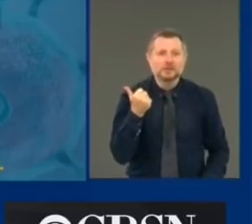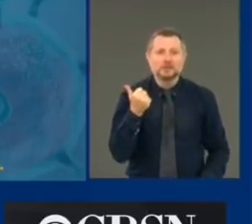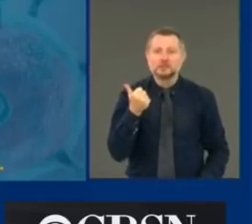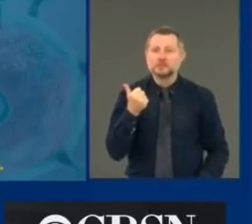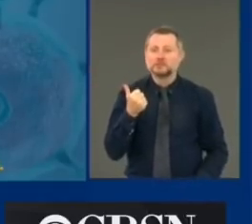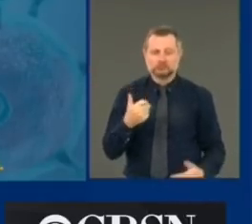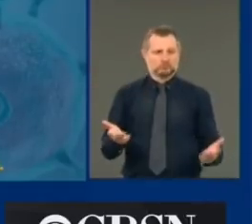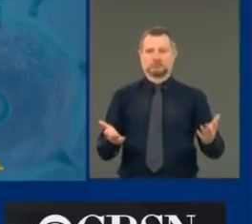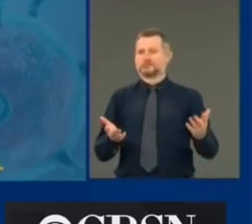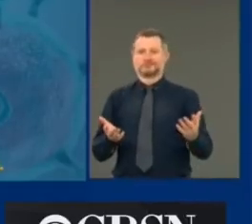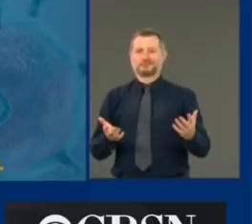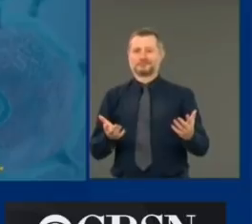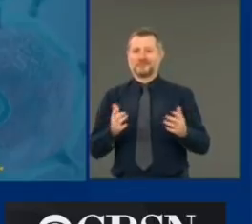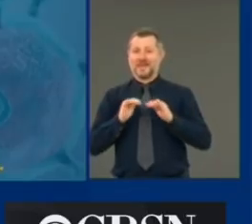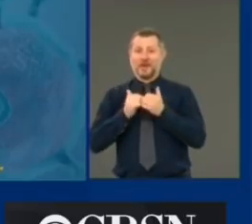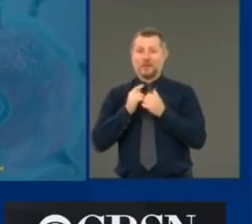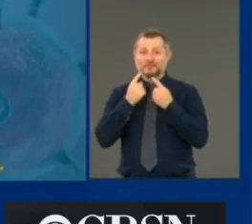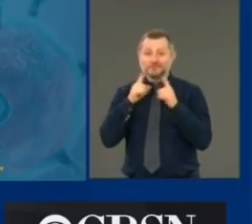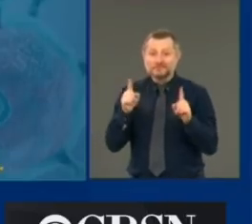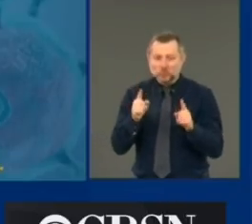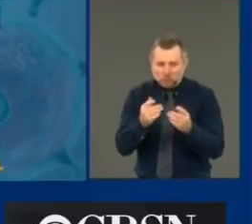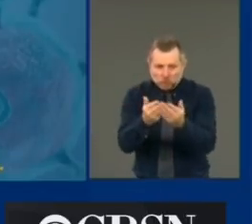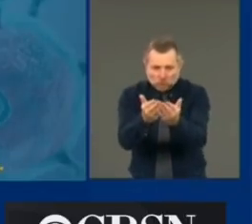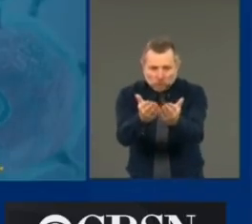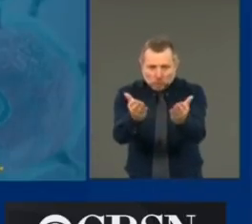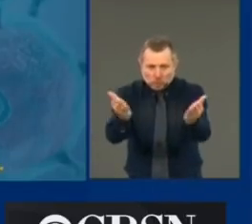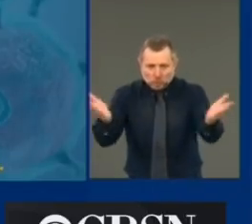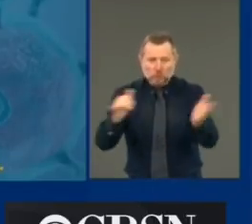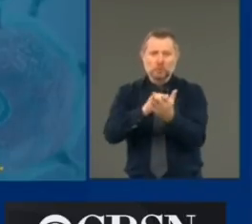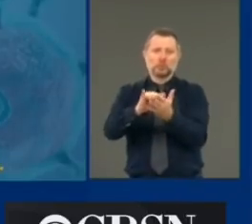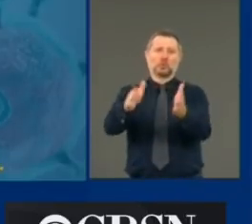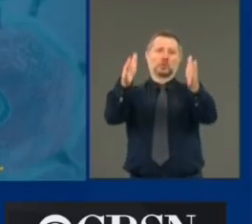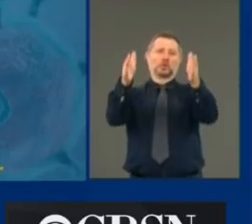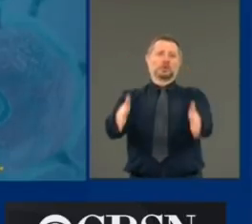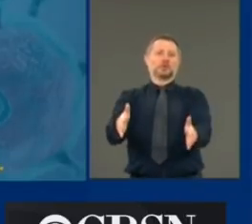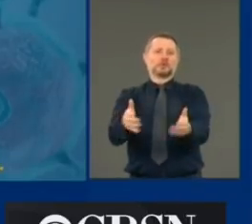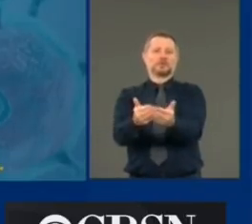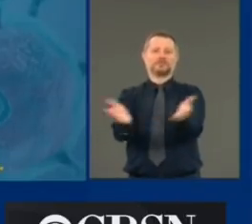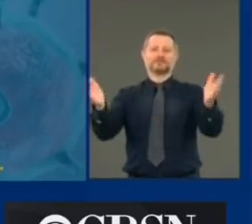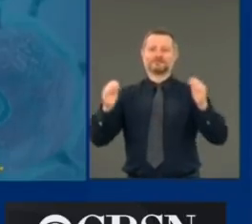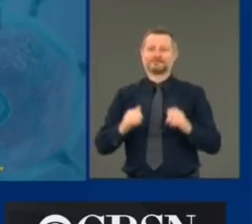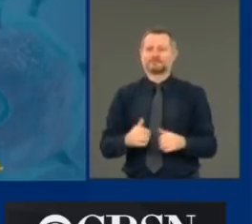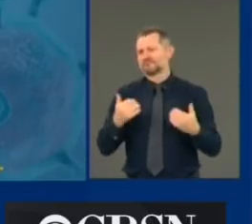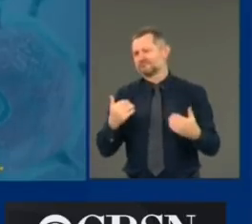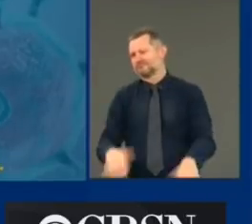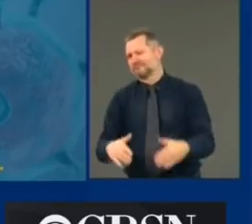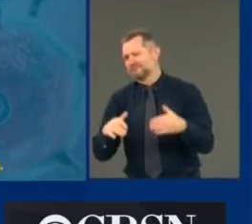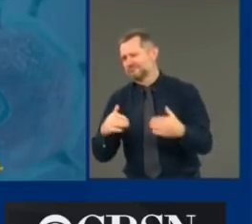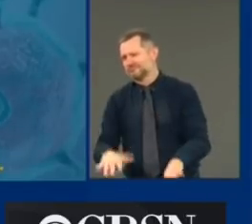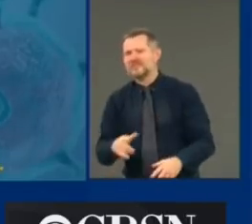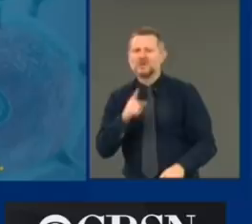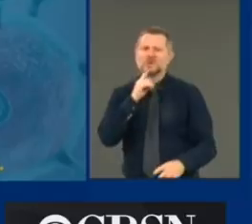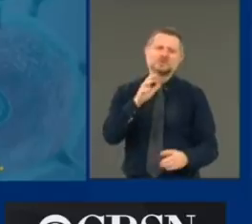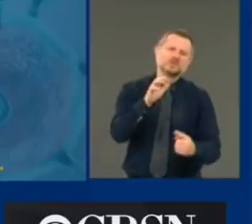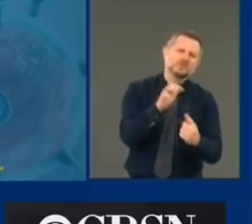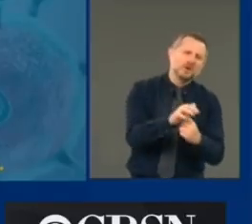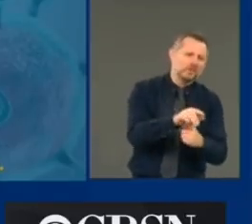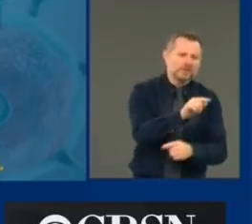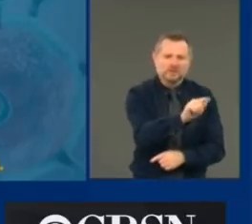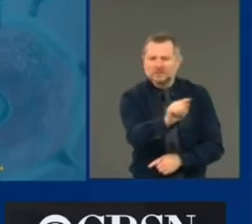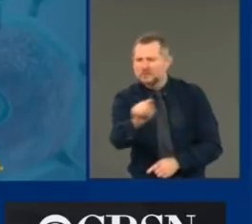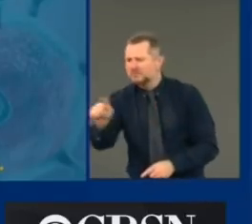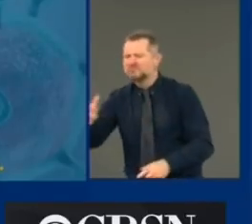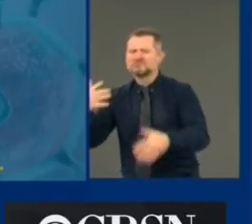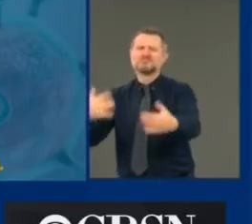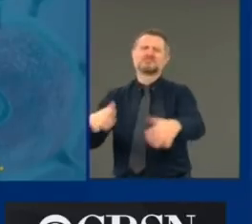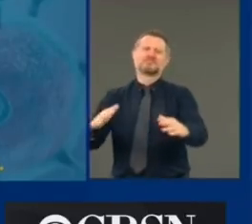That's what New York has accomplished. The most dramatic turnaround in the country. We're looking for comparisons.